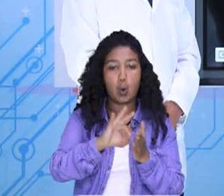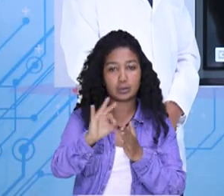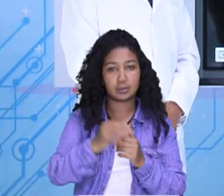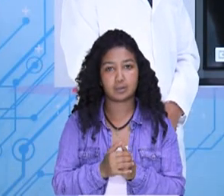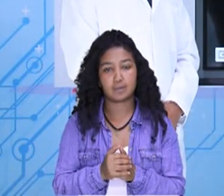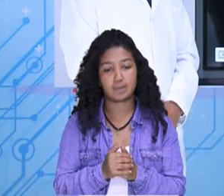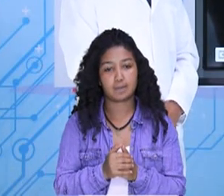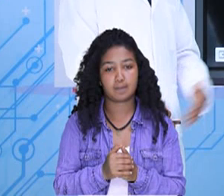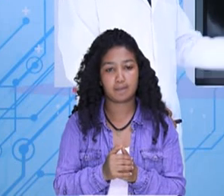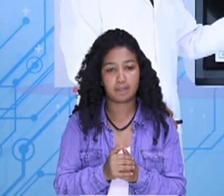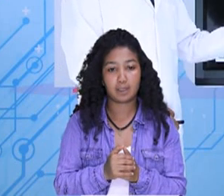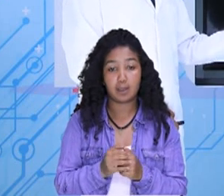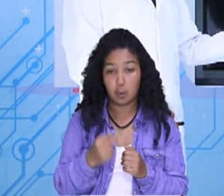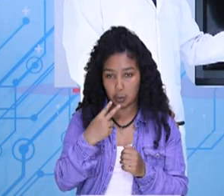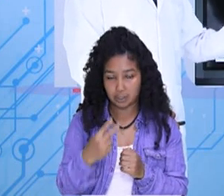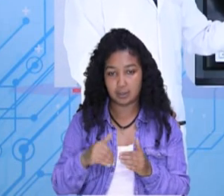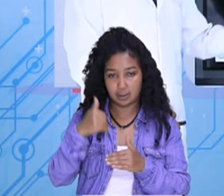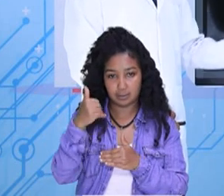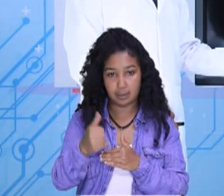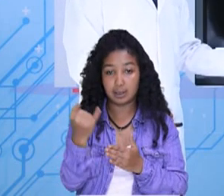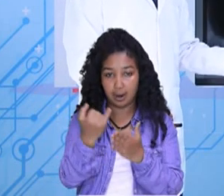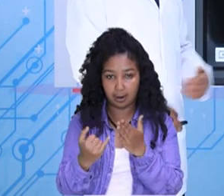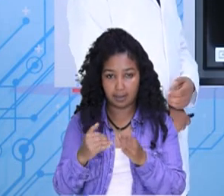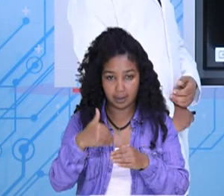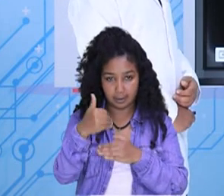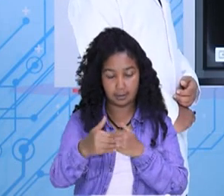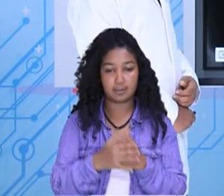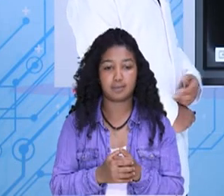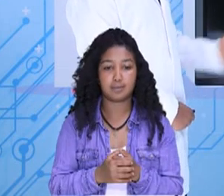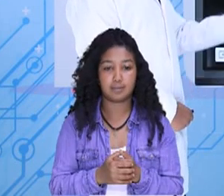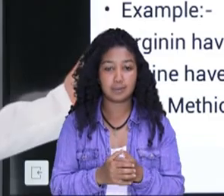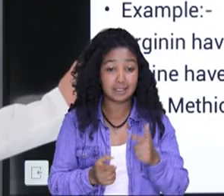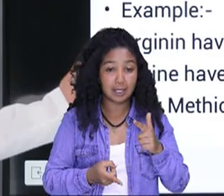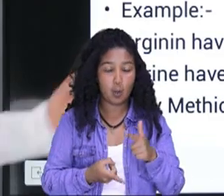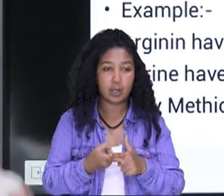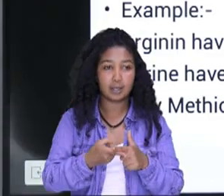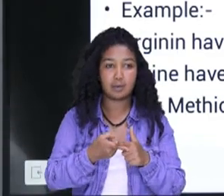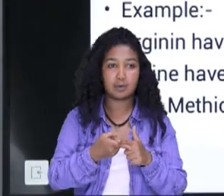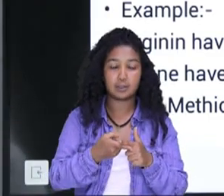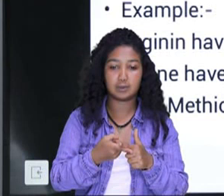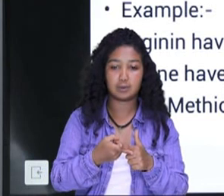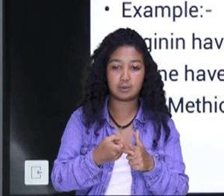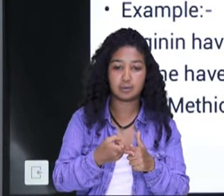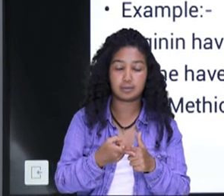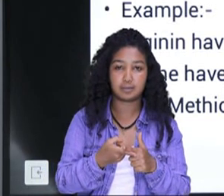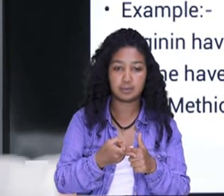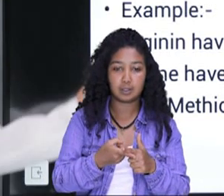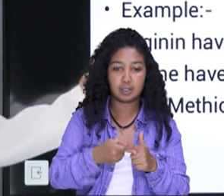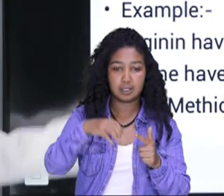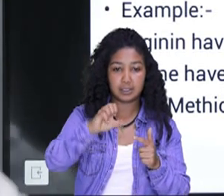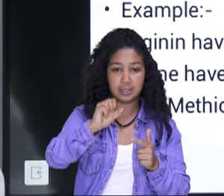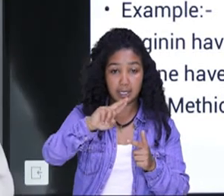codes. We'll see it in diagram later. The second type of amino acids that we are going to see